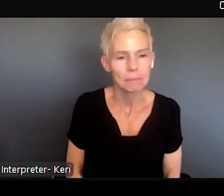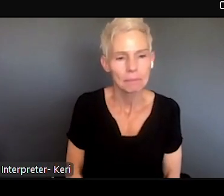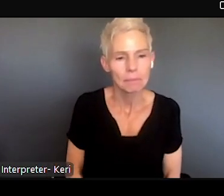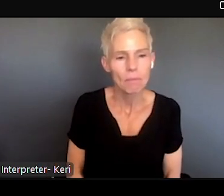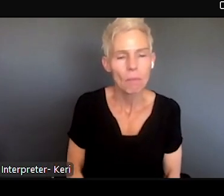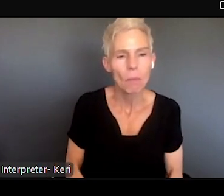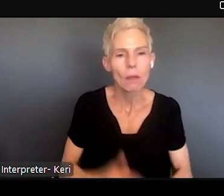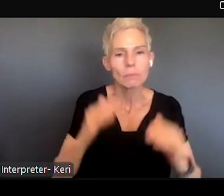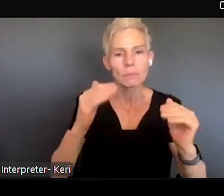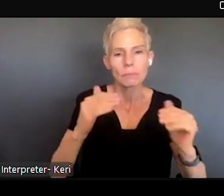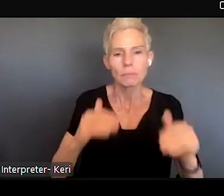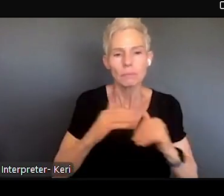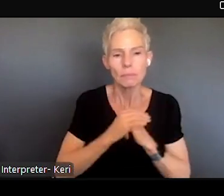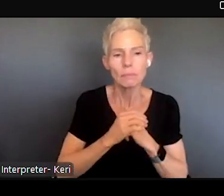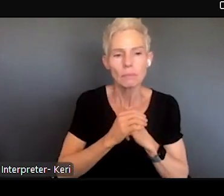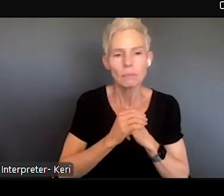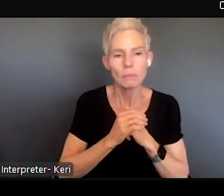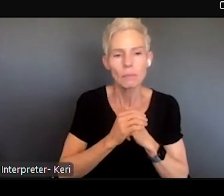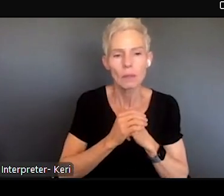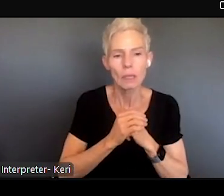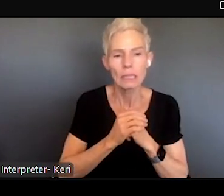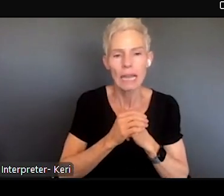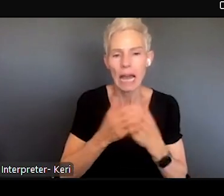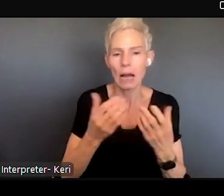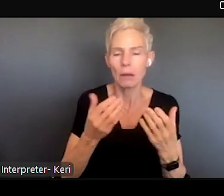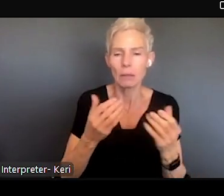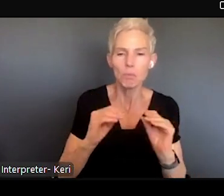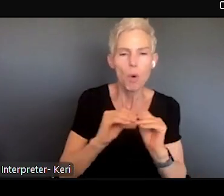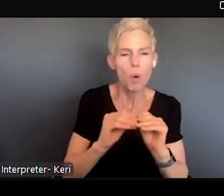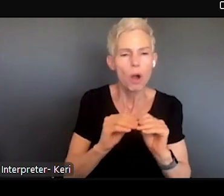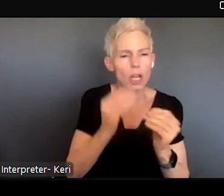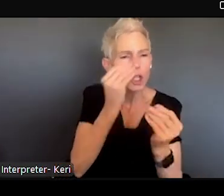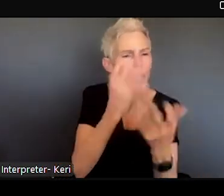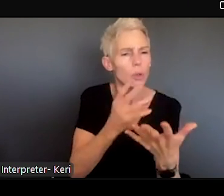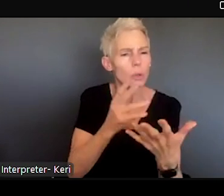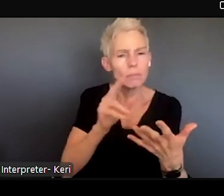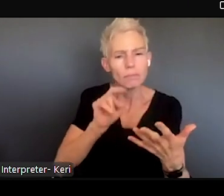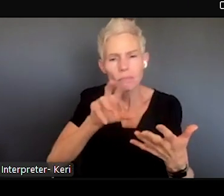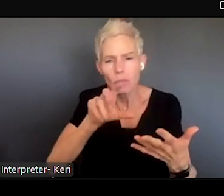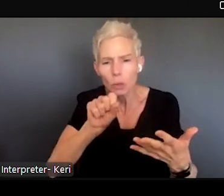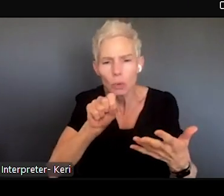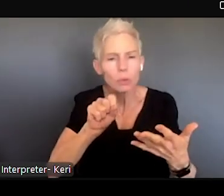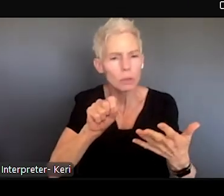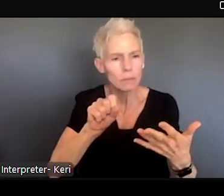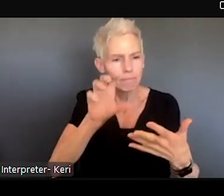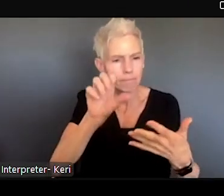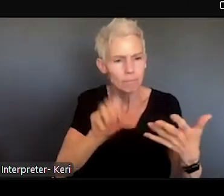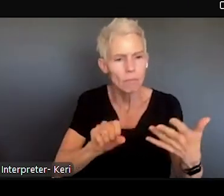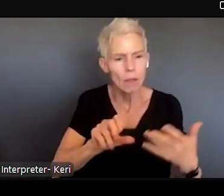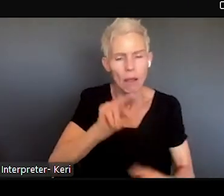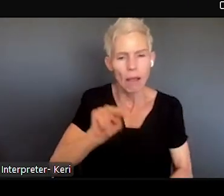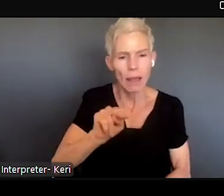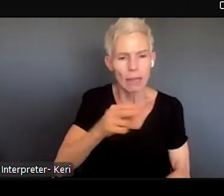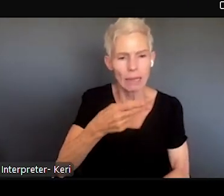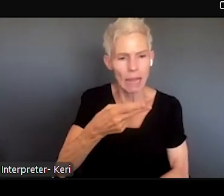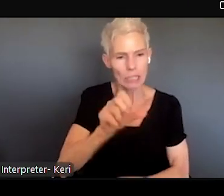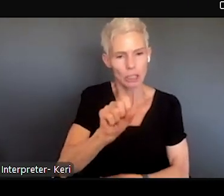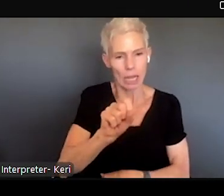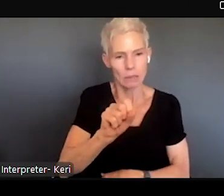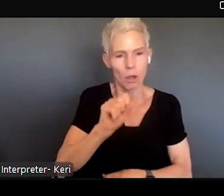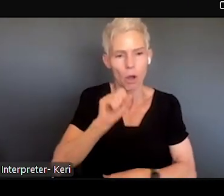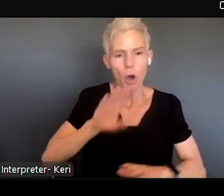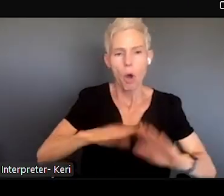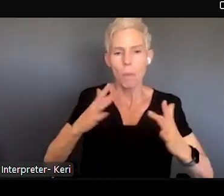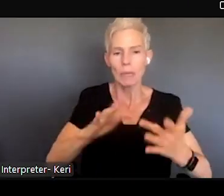And so let's get to kind of more the news on things. So NHS is to open network